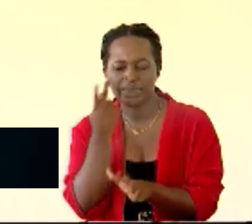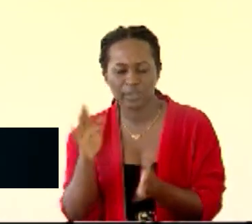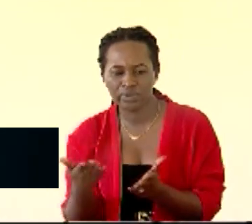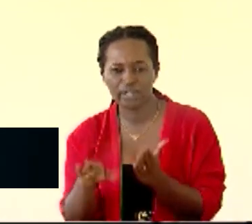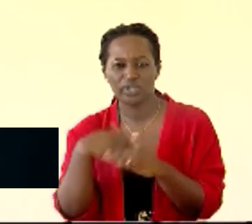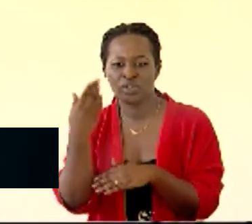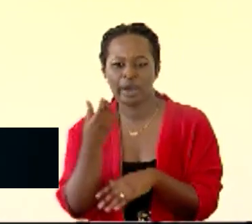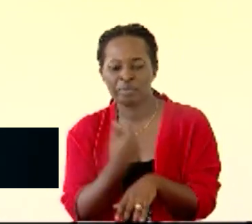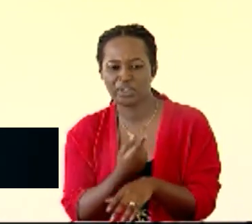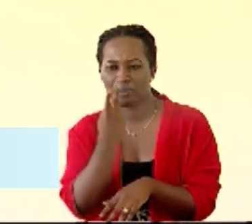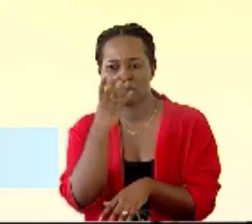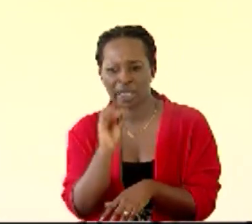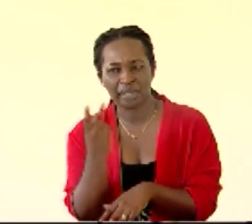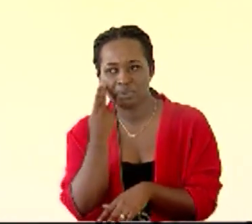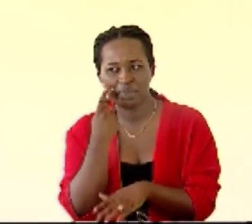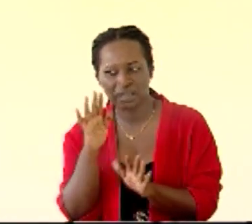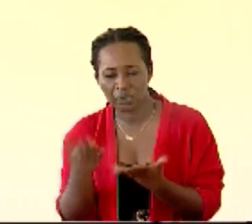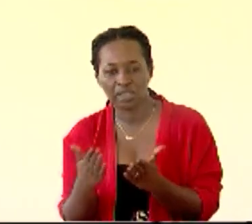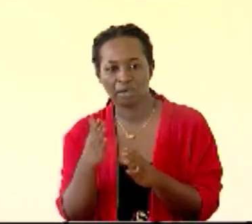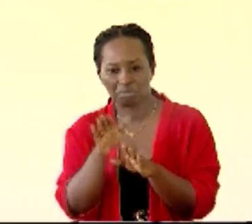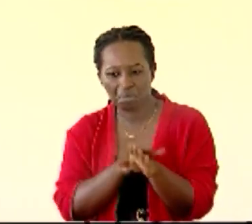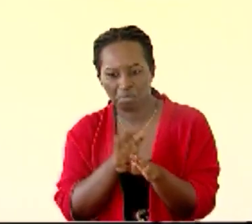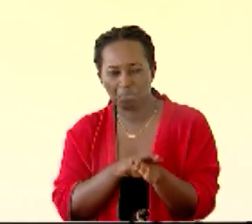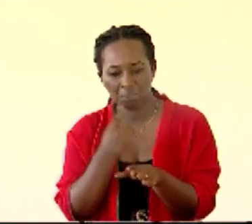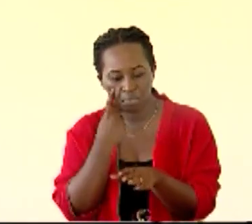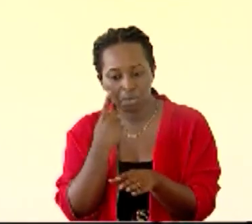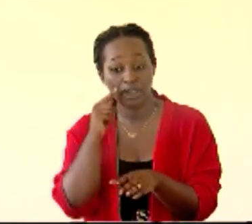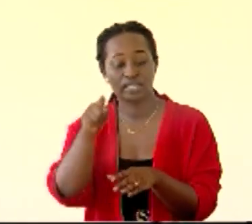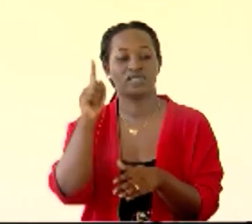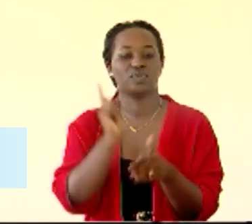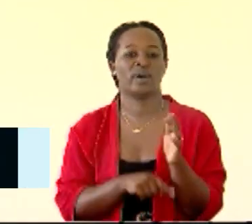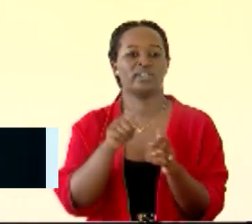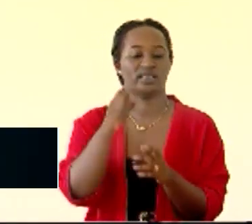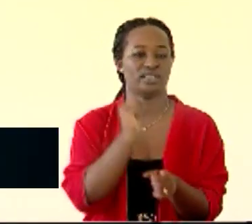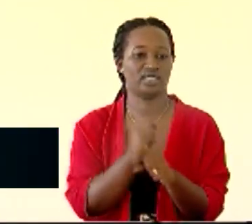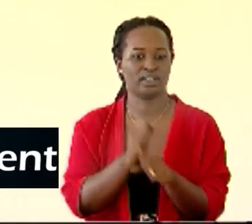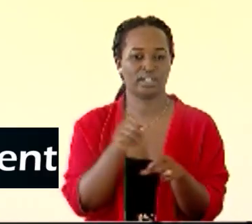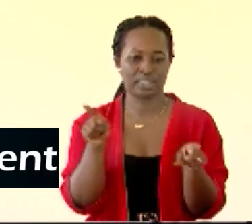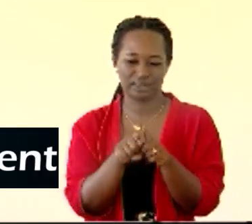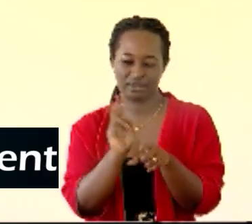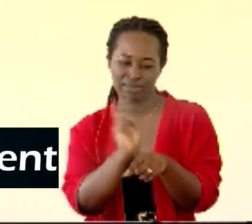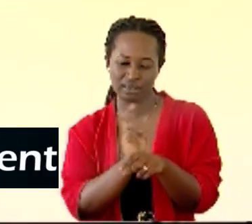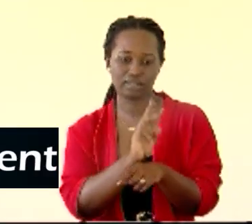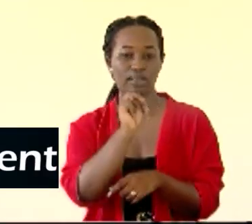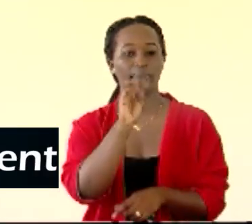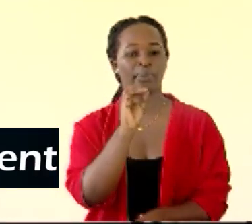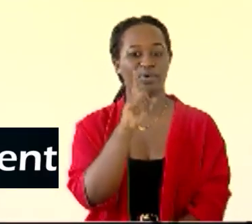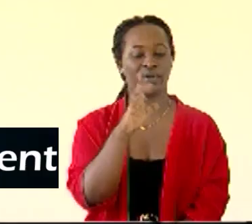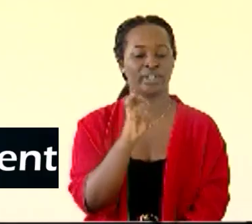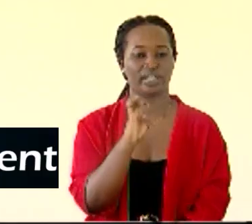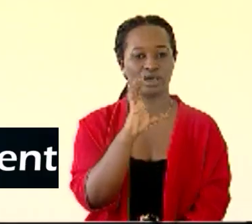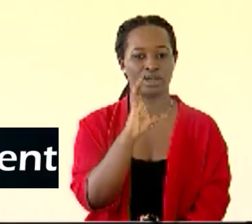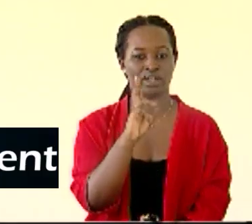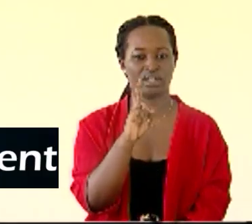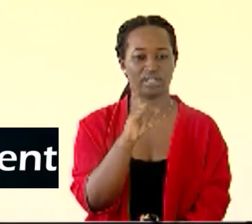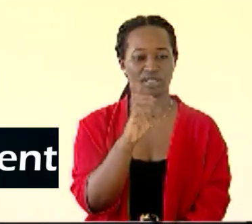is rice like? That's exactly what he did. He tracked the molecule of carbon dioxide from minute